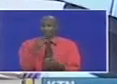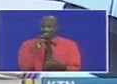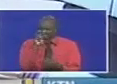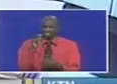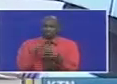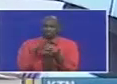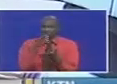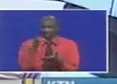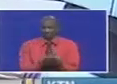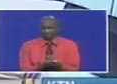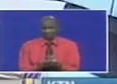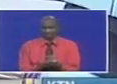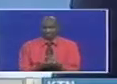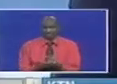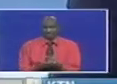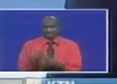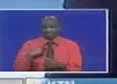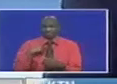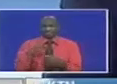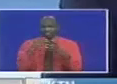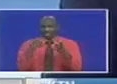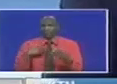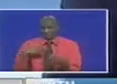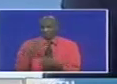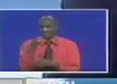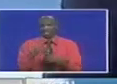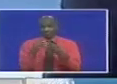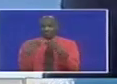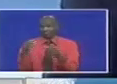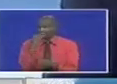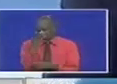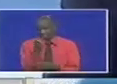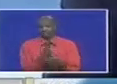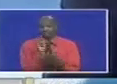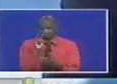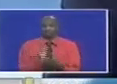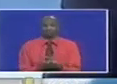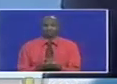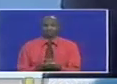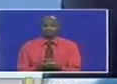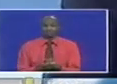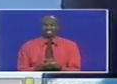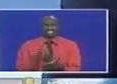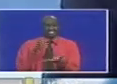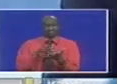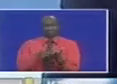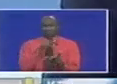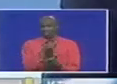and distributing food to the needy people out on the ground. The